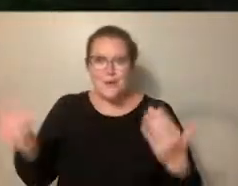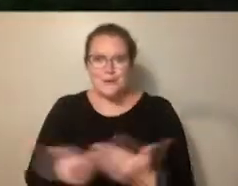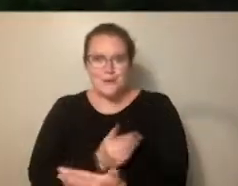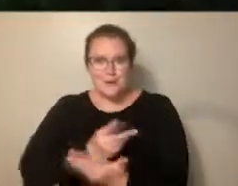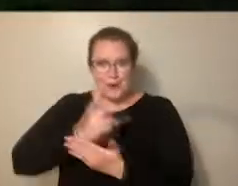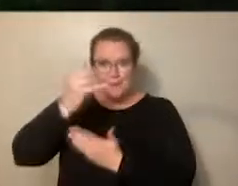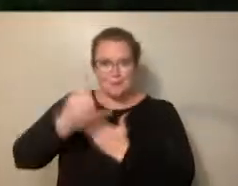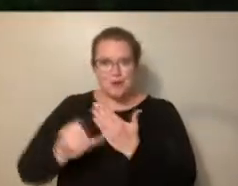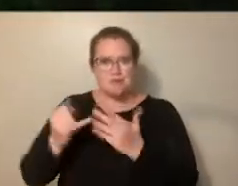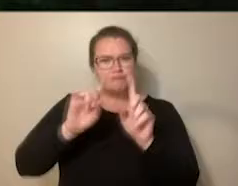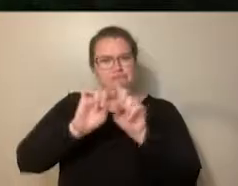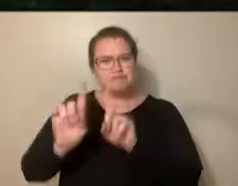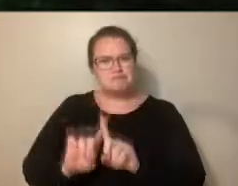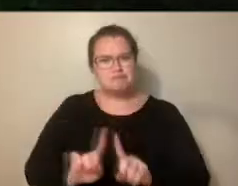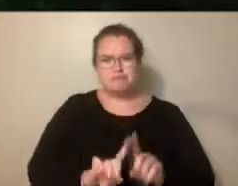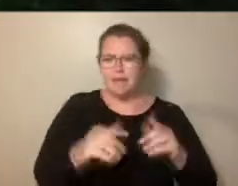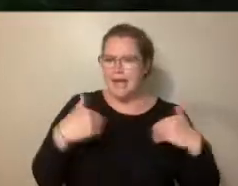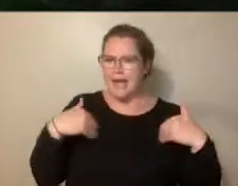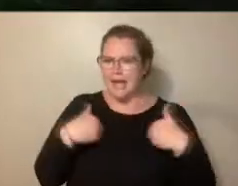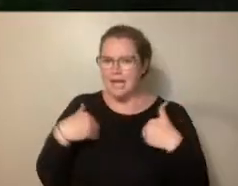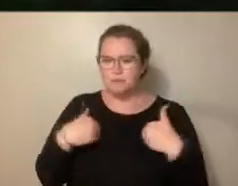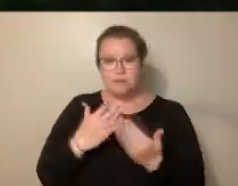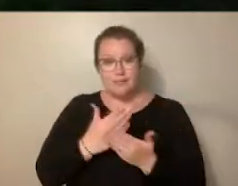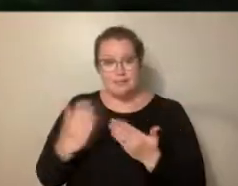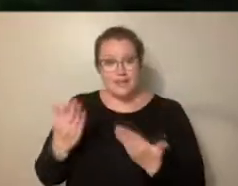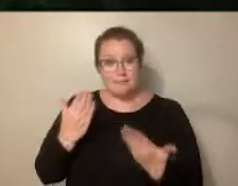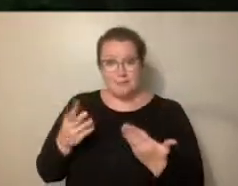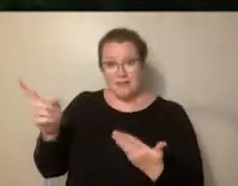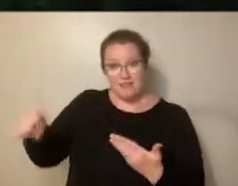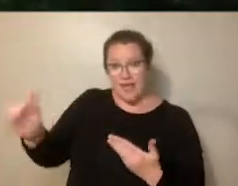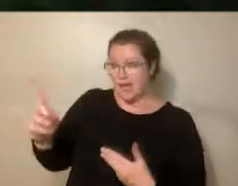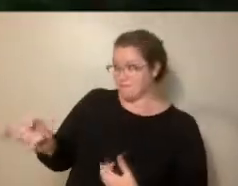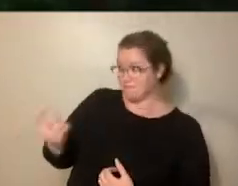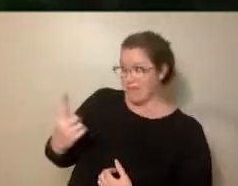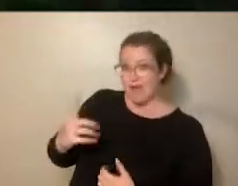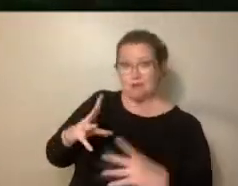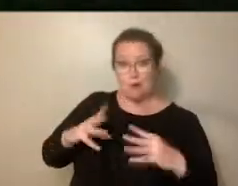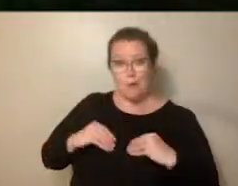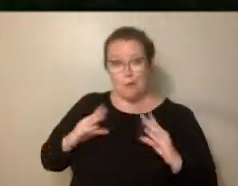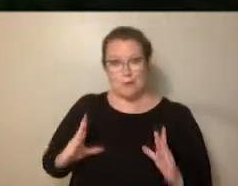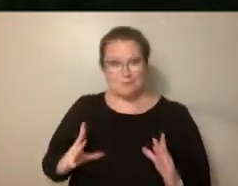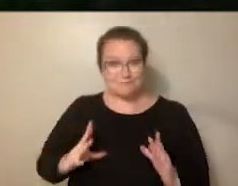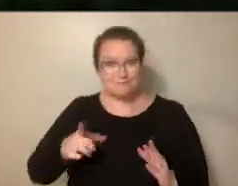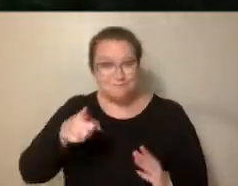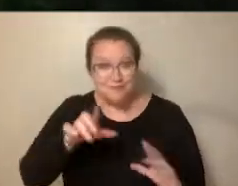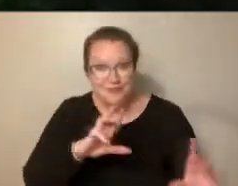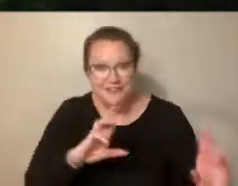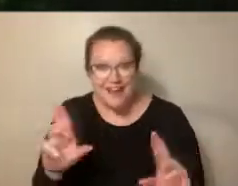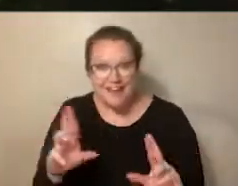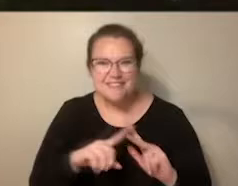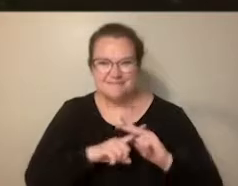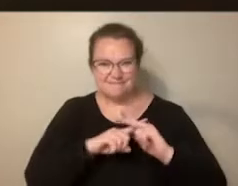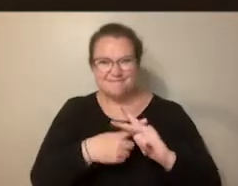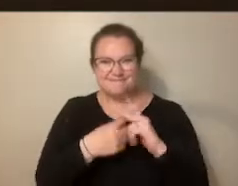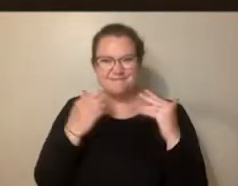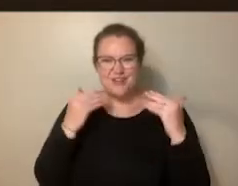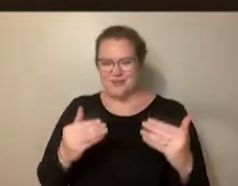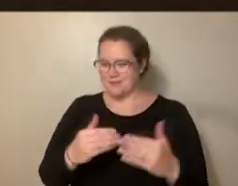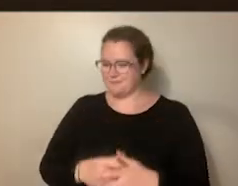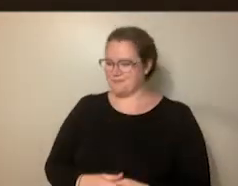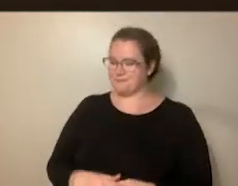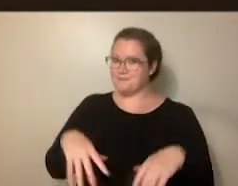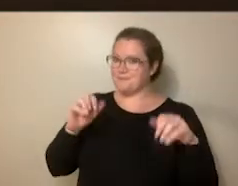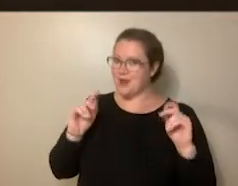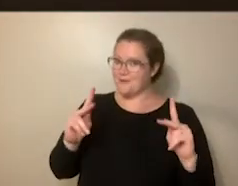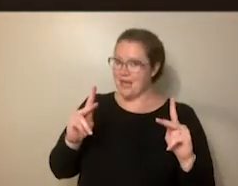project with different animals and the things that they might ask their owners for. So what do you say, artists? Let's get started. Okay,